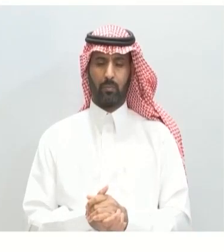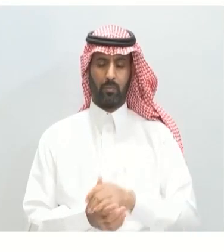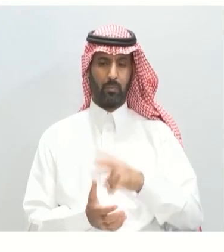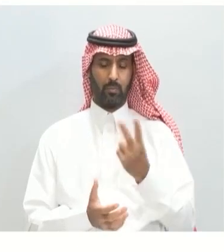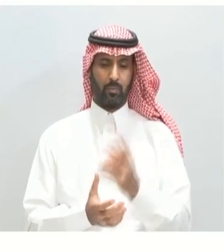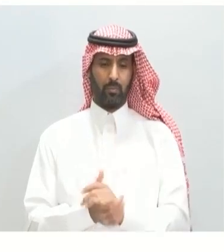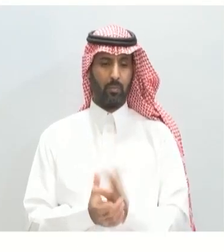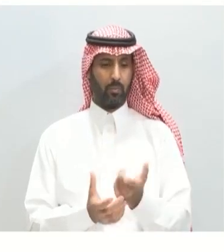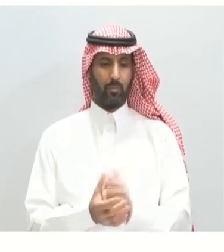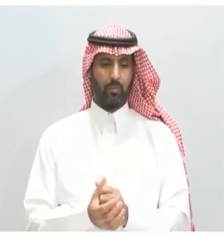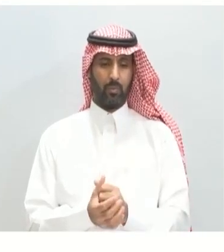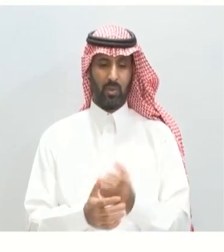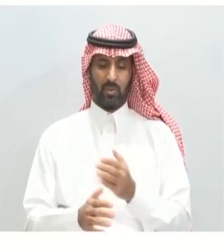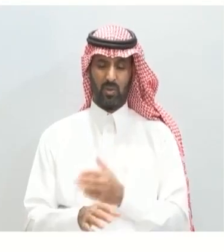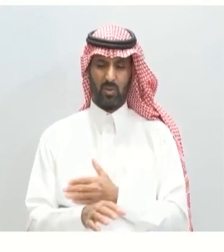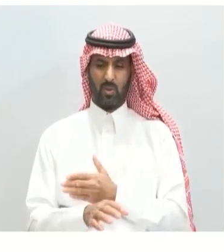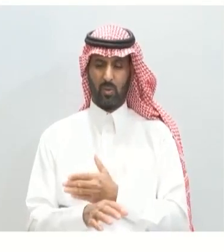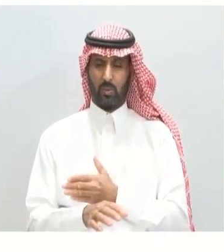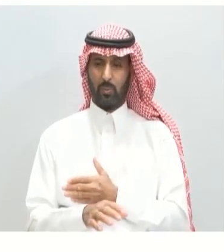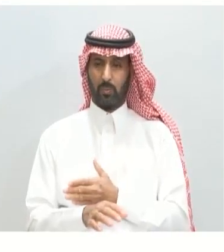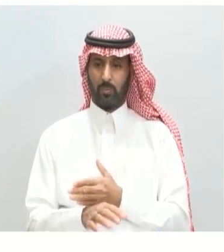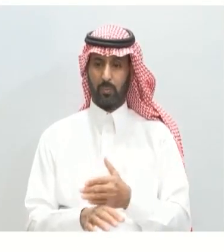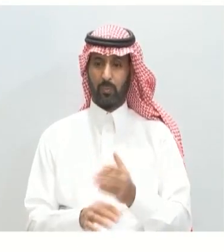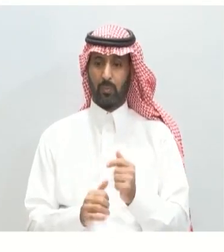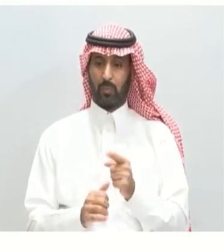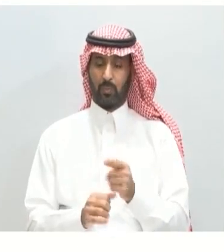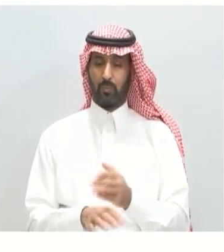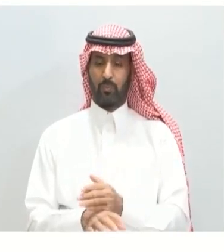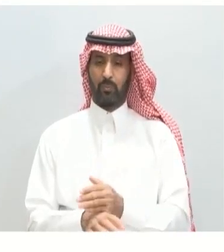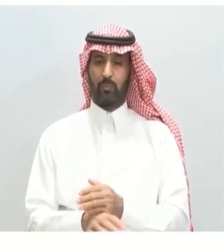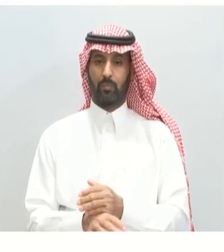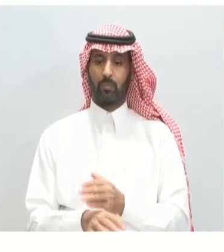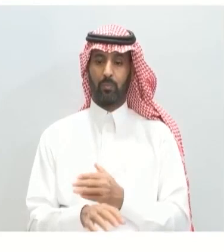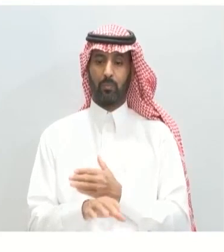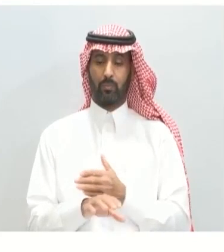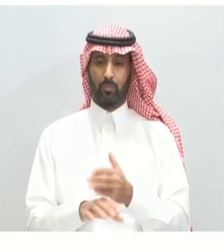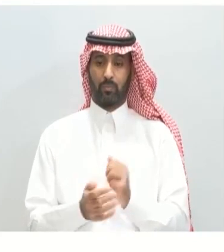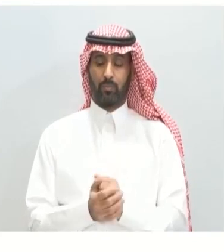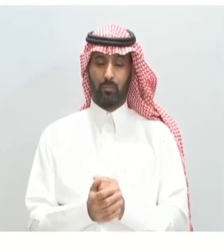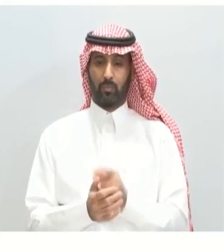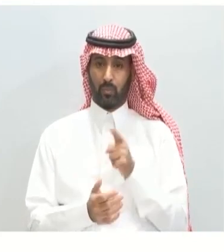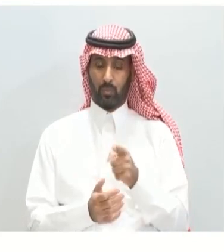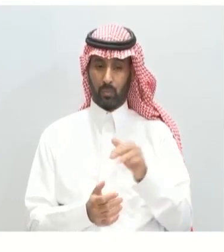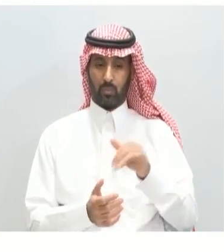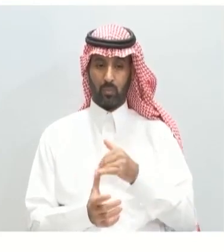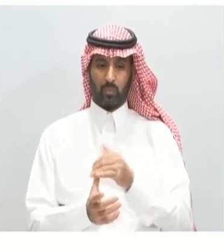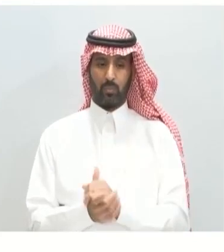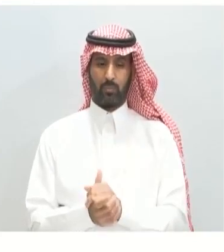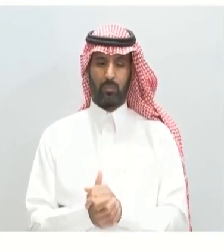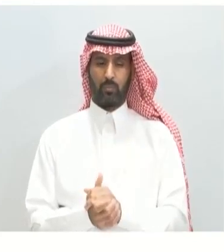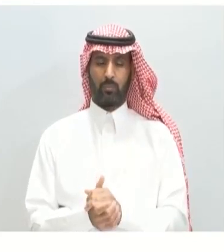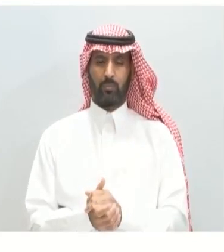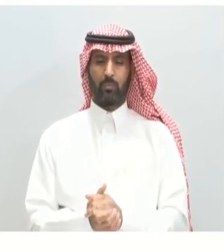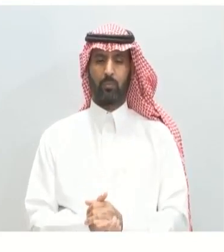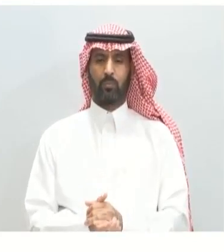here? The later it gets. So this is, of course, the